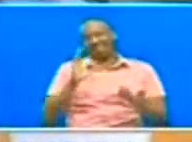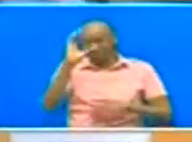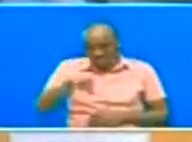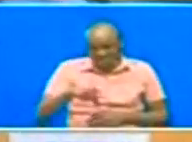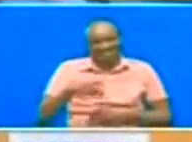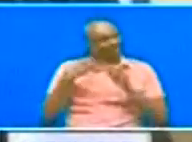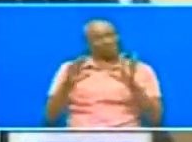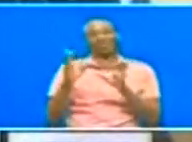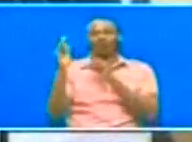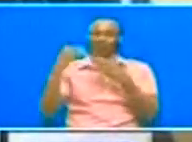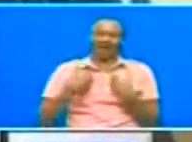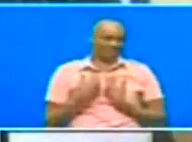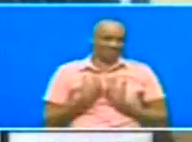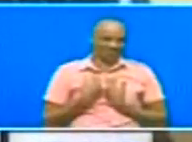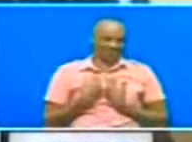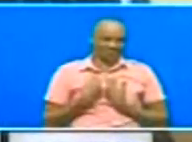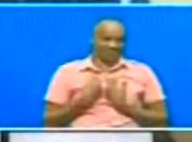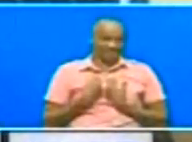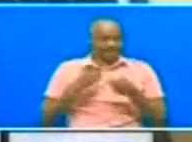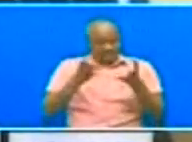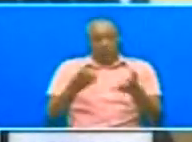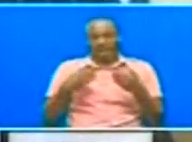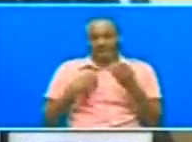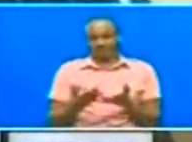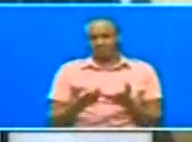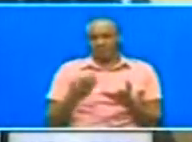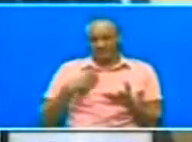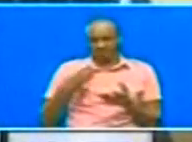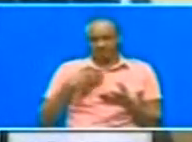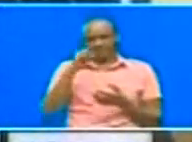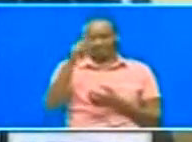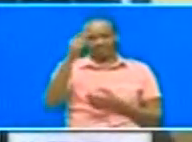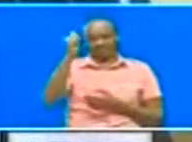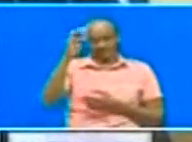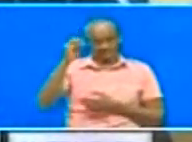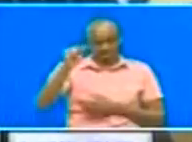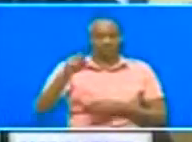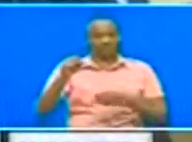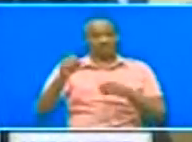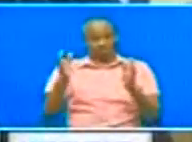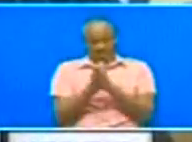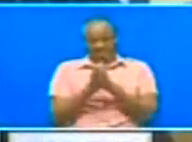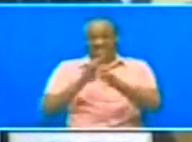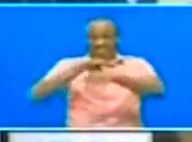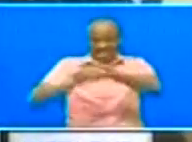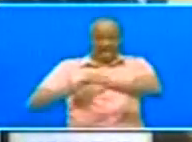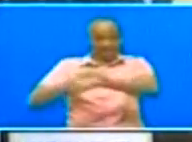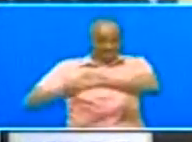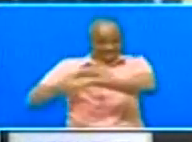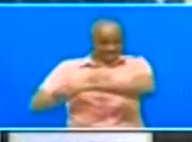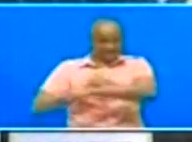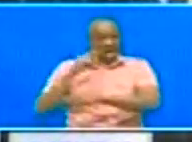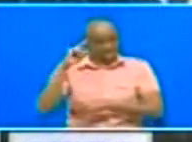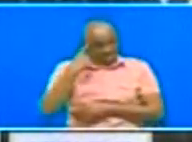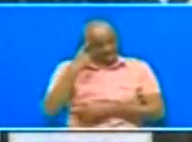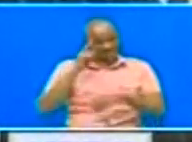cerebral palsy. With the coming up of the stem cell therapy, yes. I think